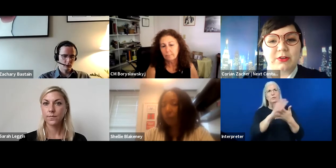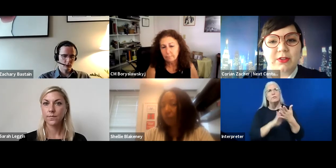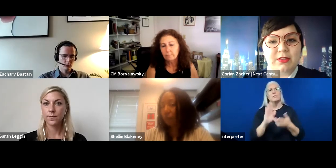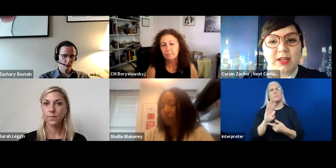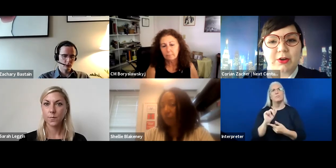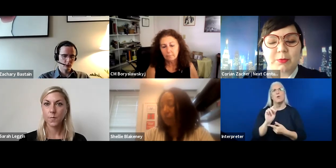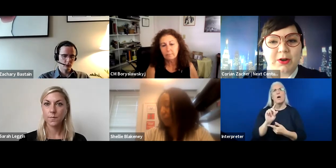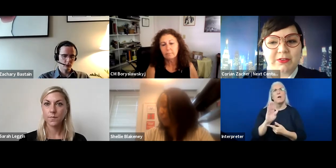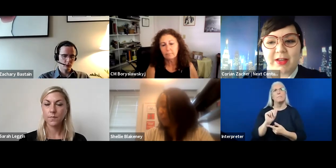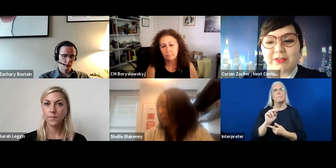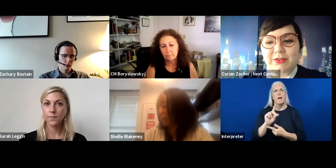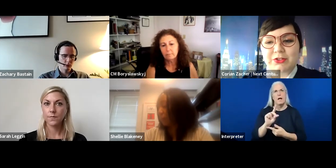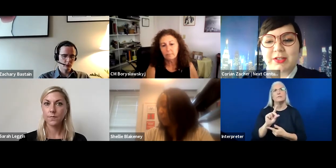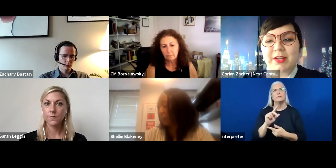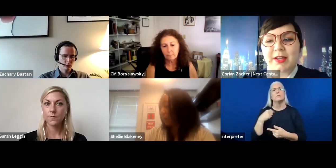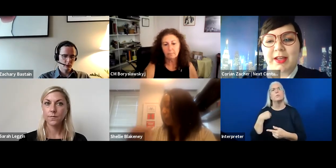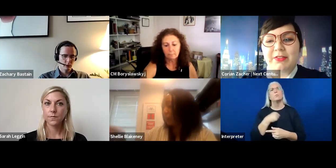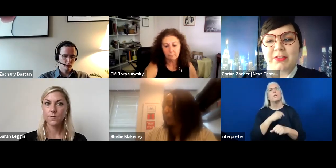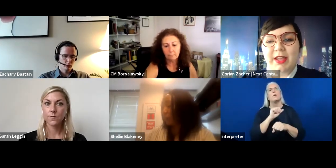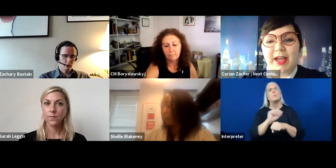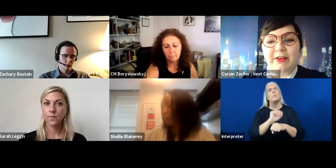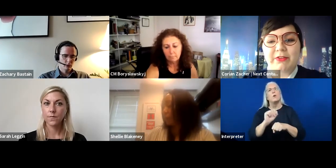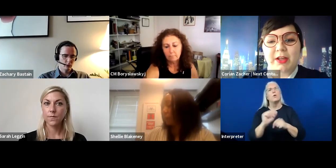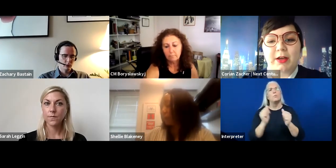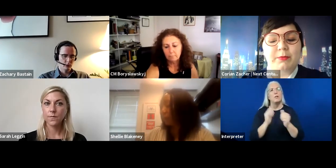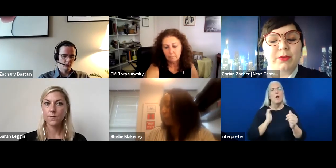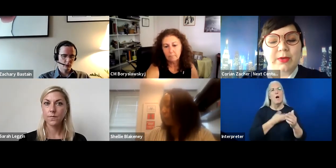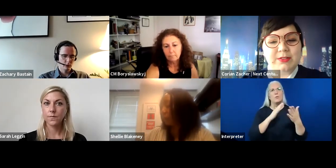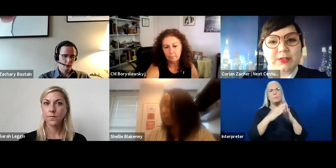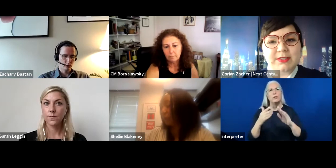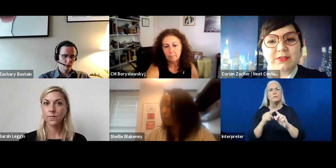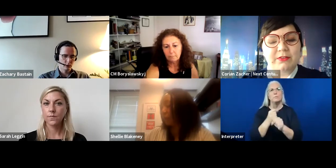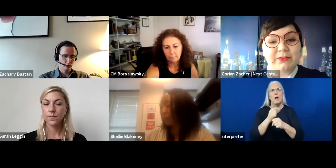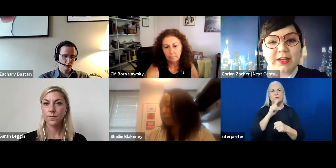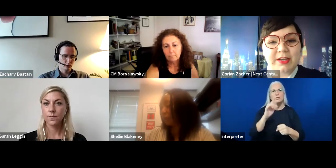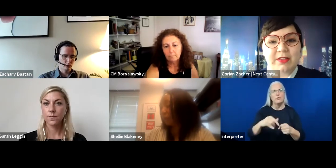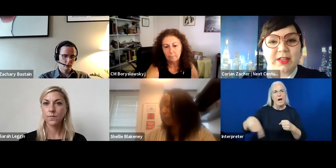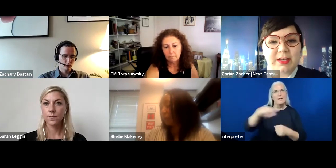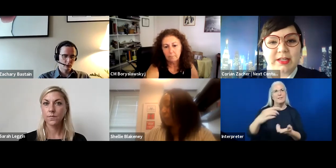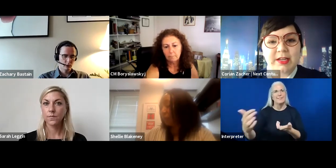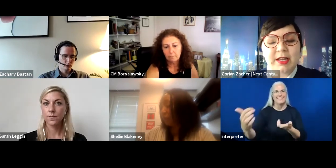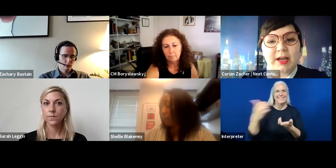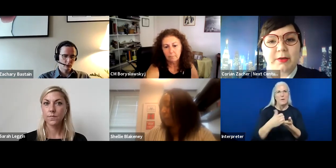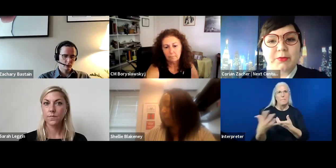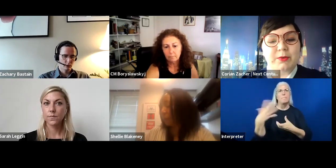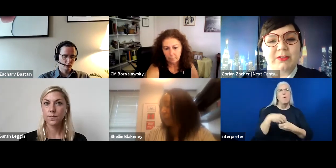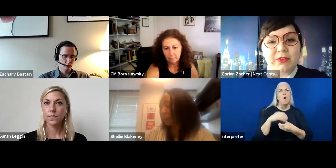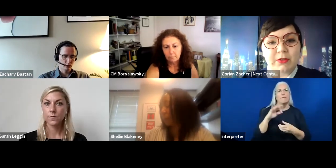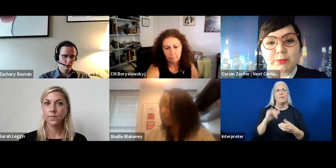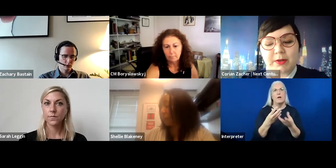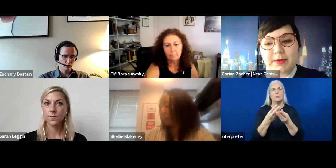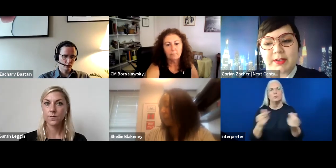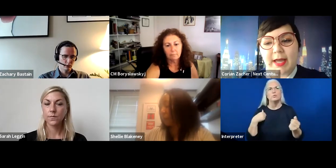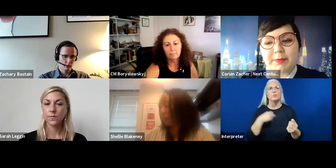to make sure that they are a part of that solution and that they have the resources and funding that they need to really